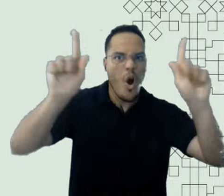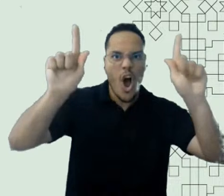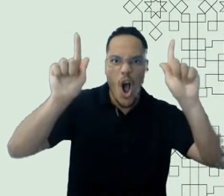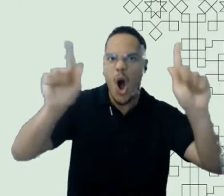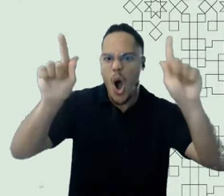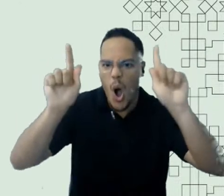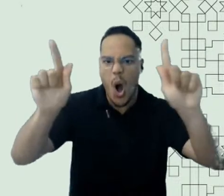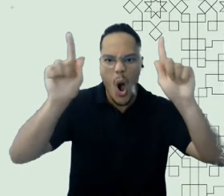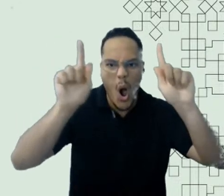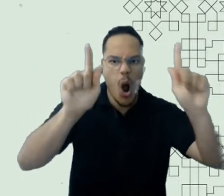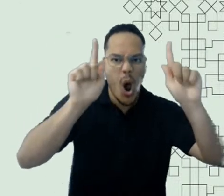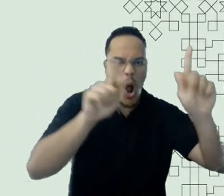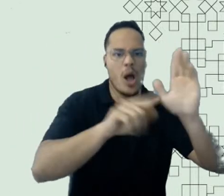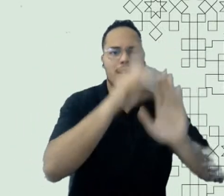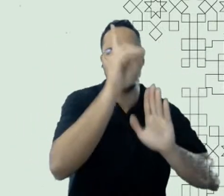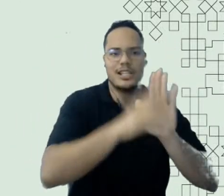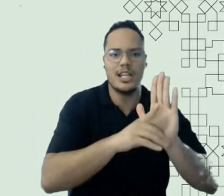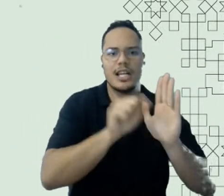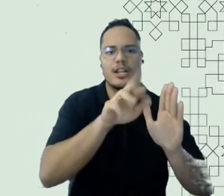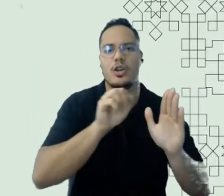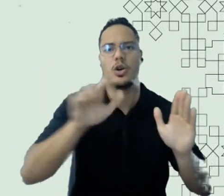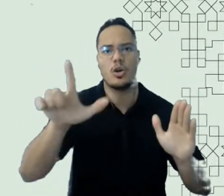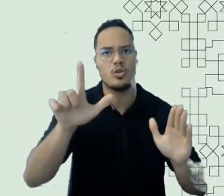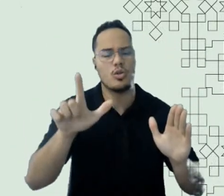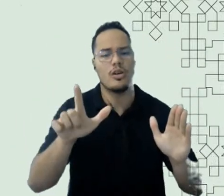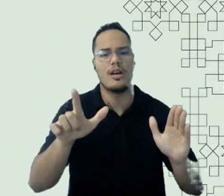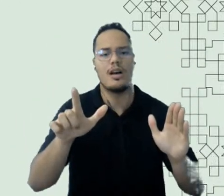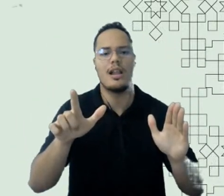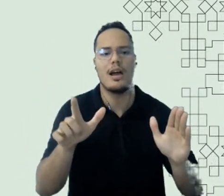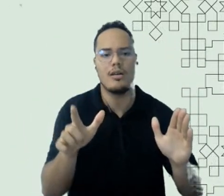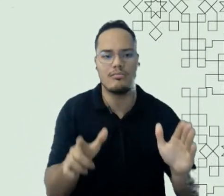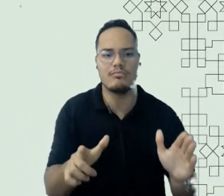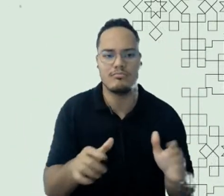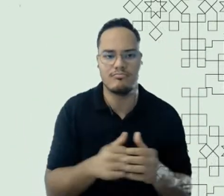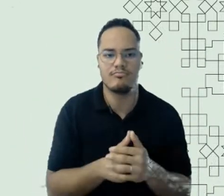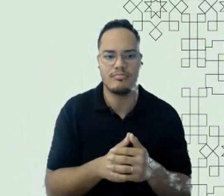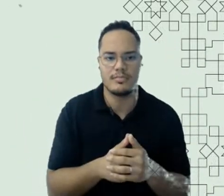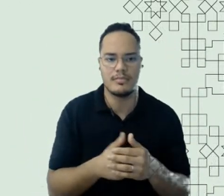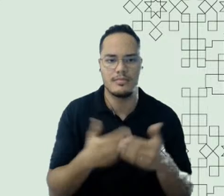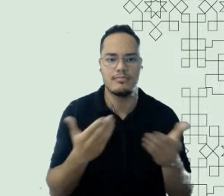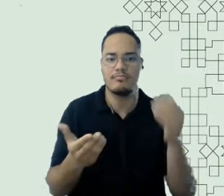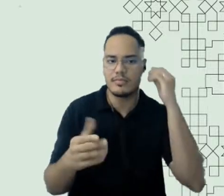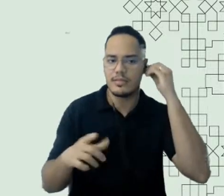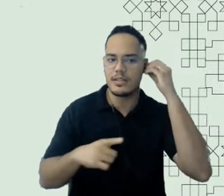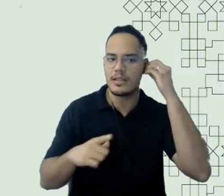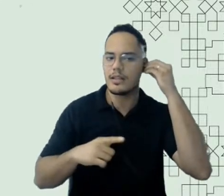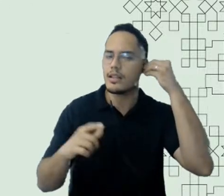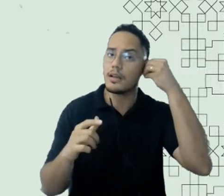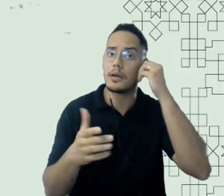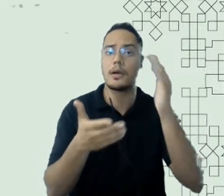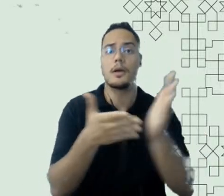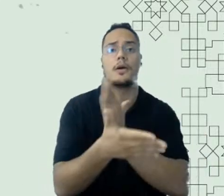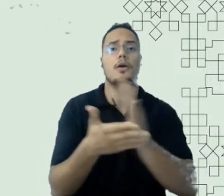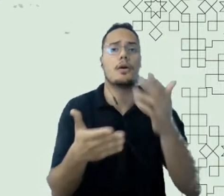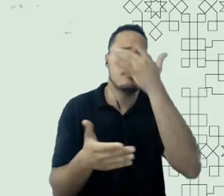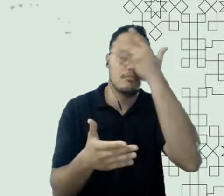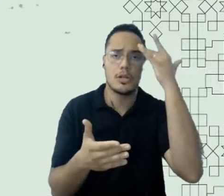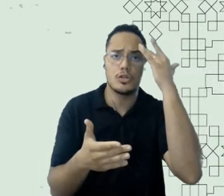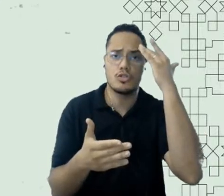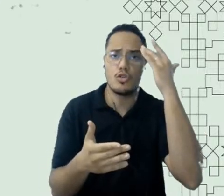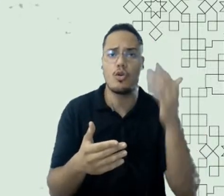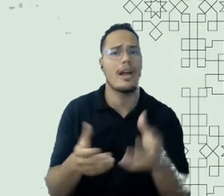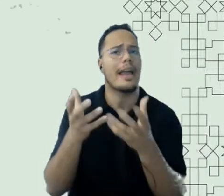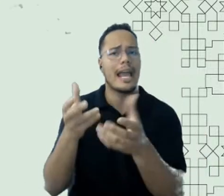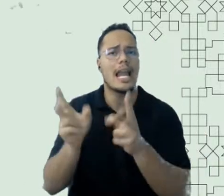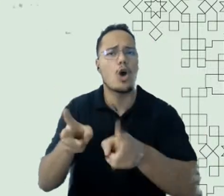issue of copyright, the Pirate Party that won a few seats at the European Parliament. So that was maybe a